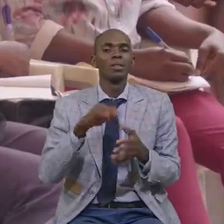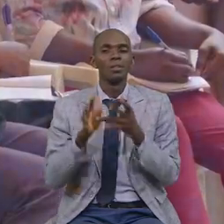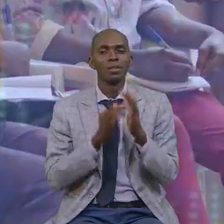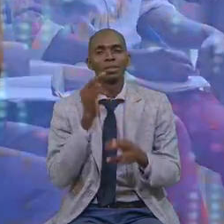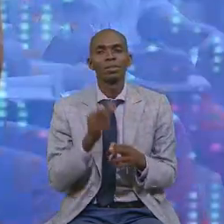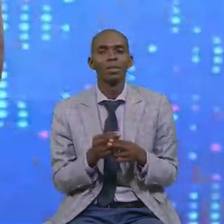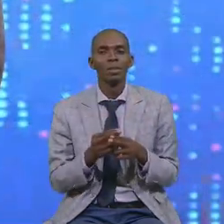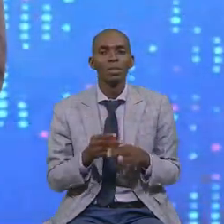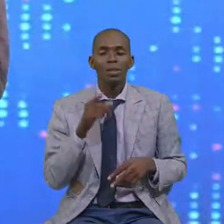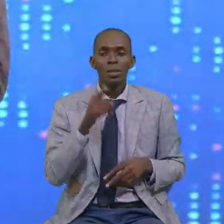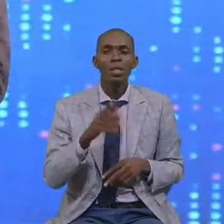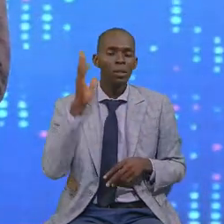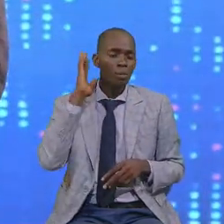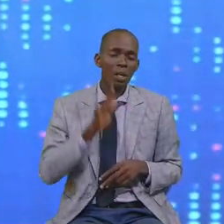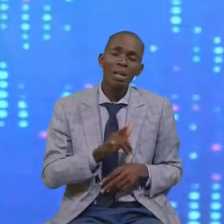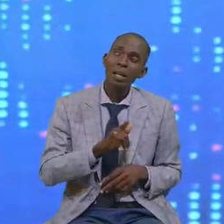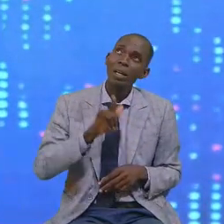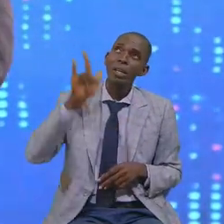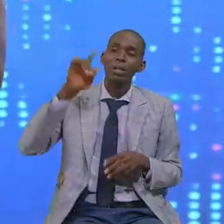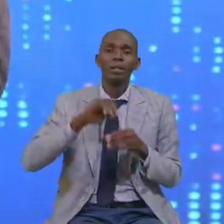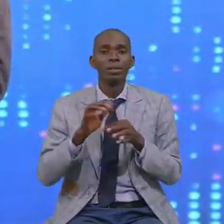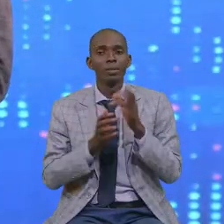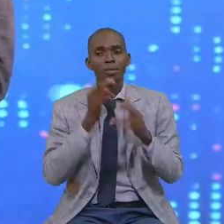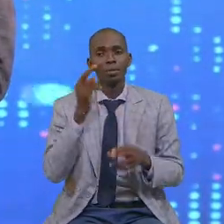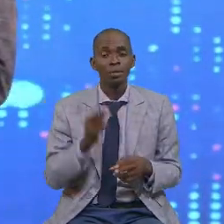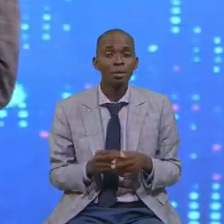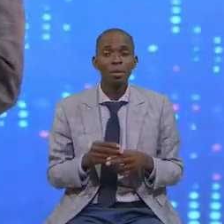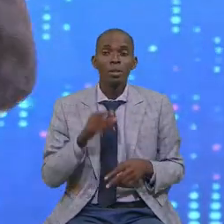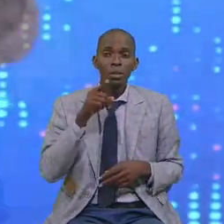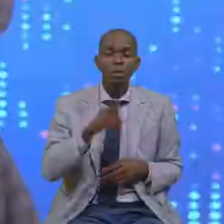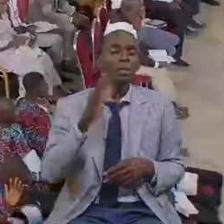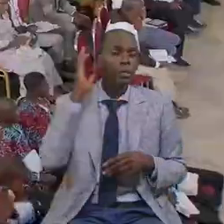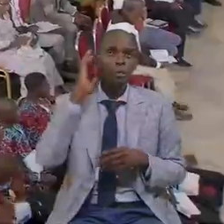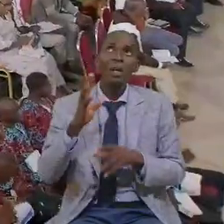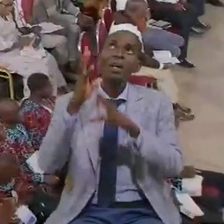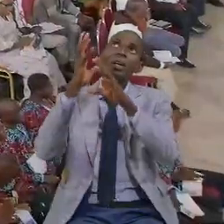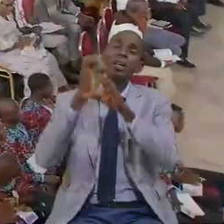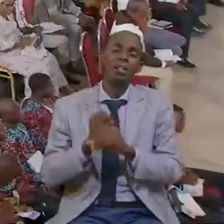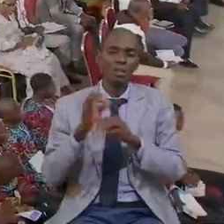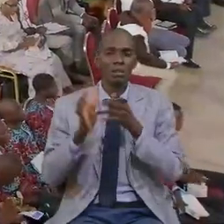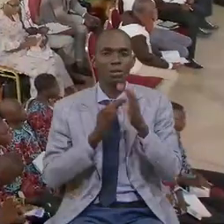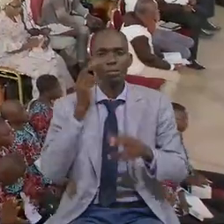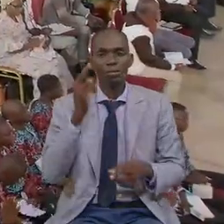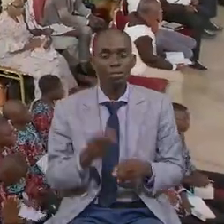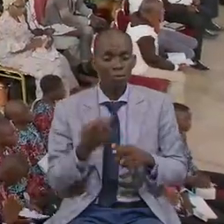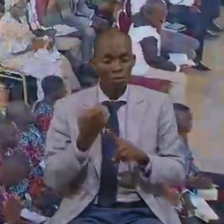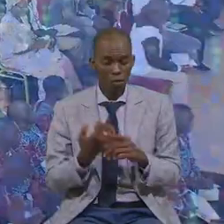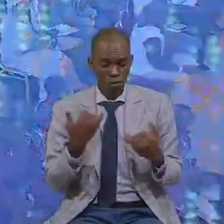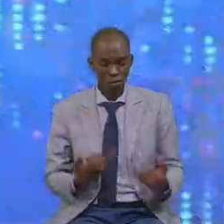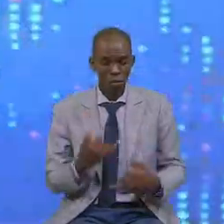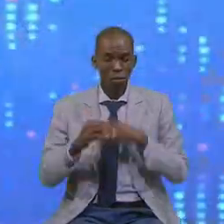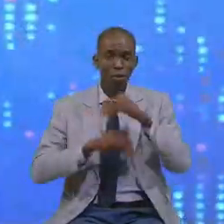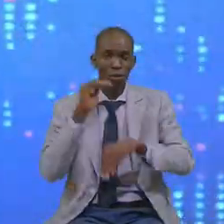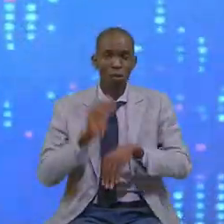You will soar. You will achieve. From today,